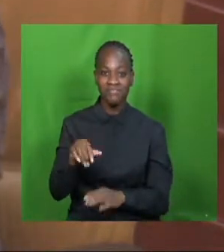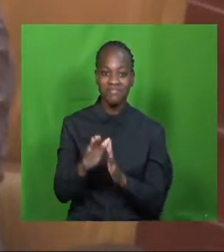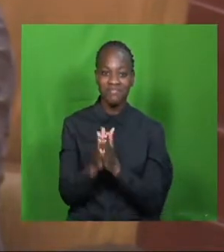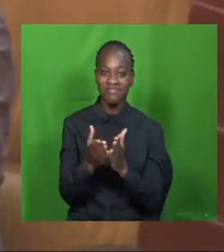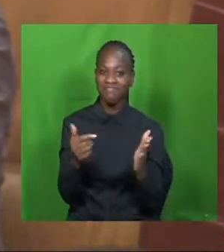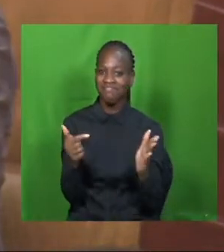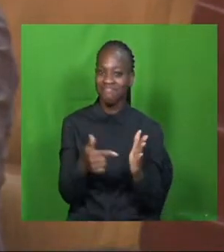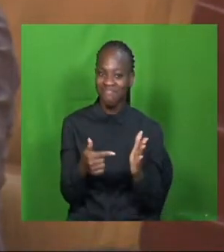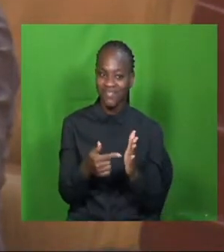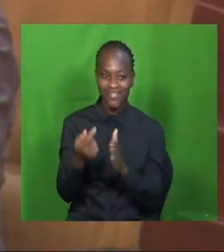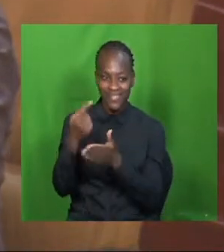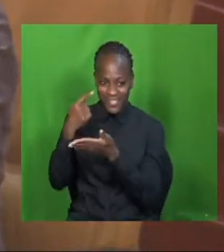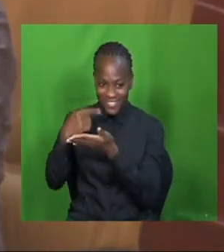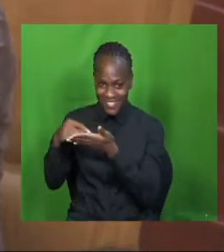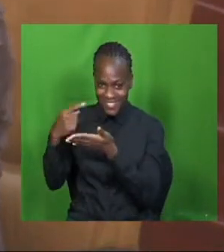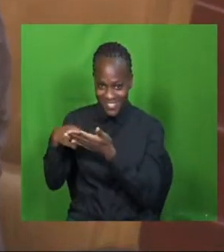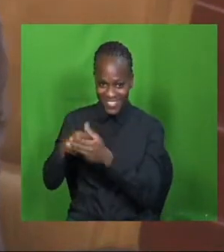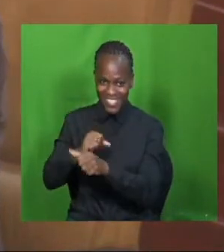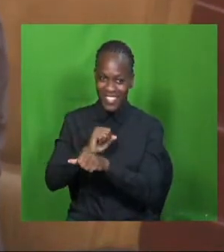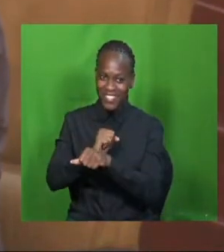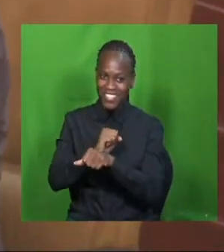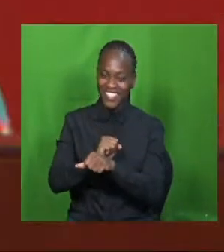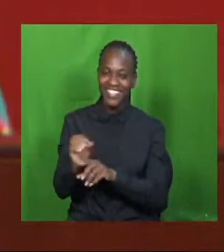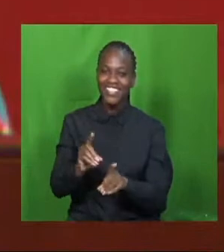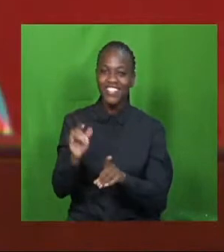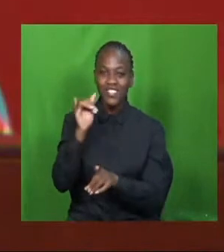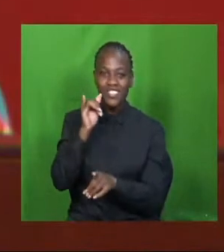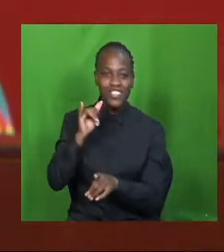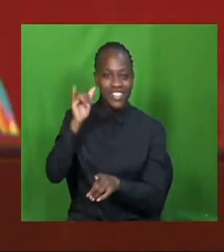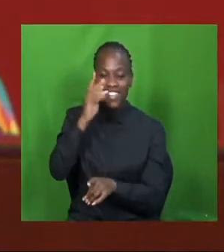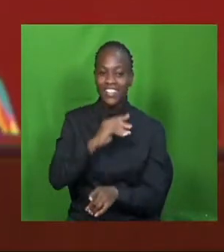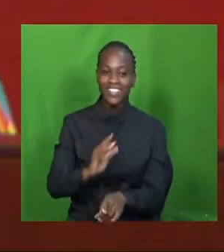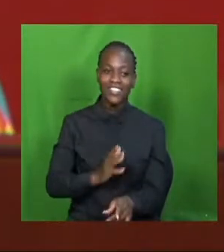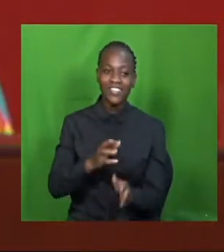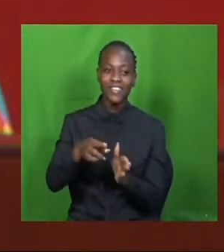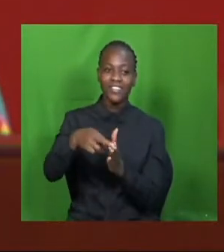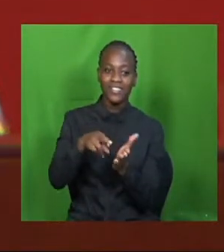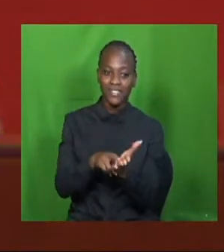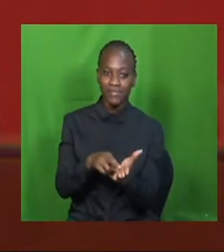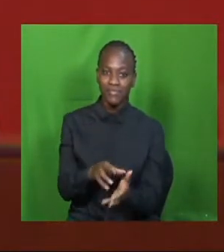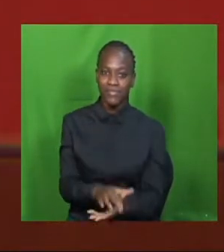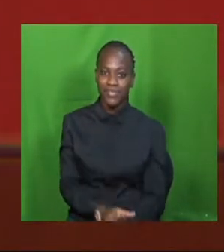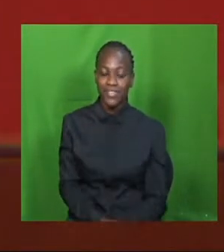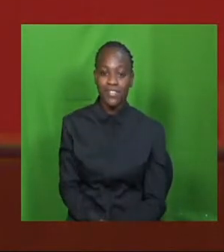with correction of votes and proceedings and official report.